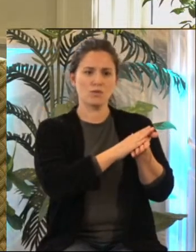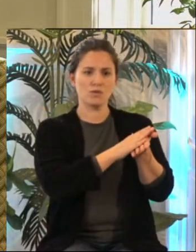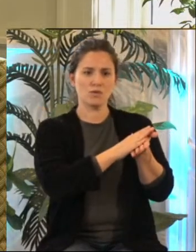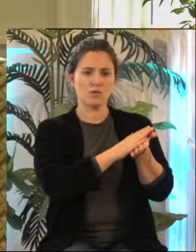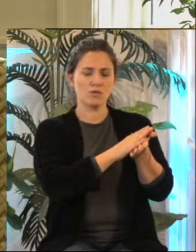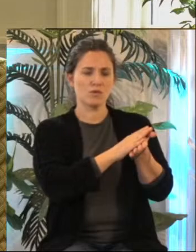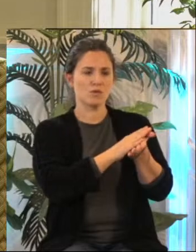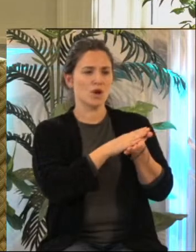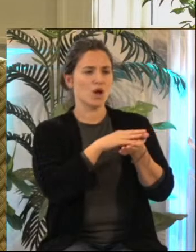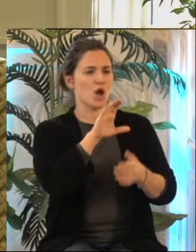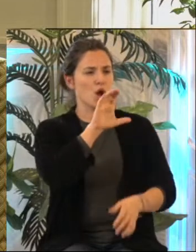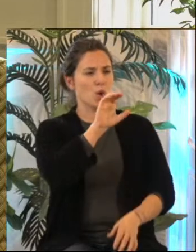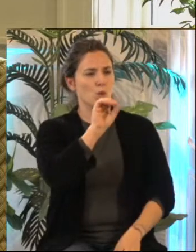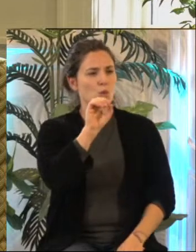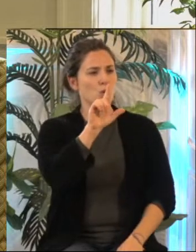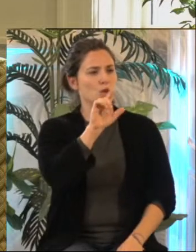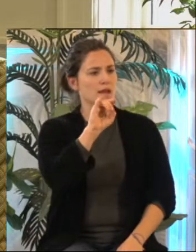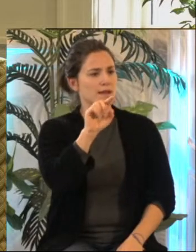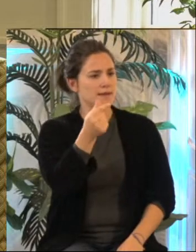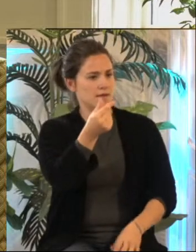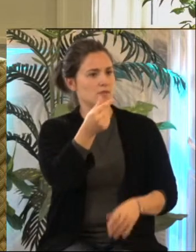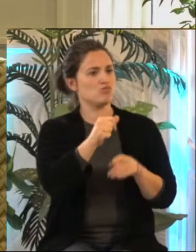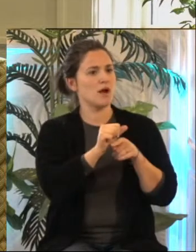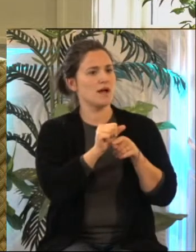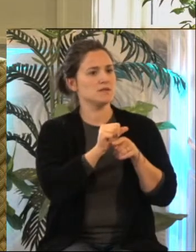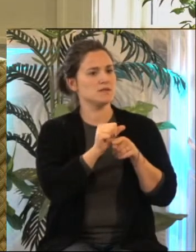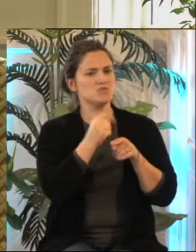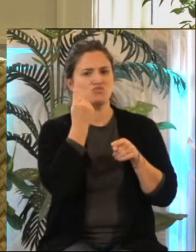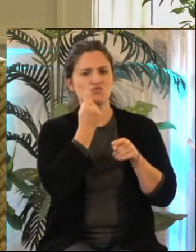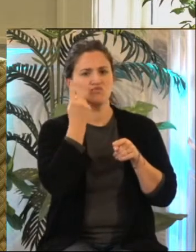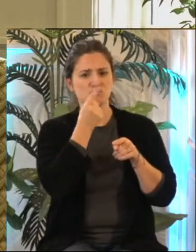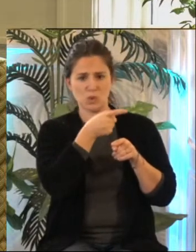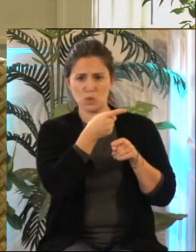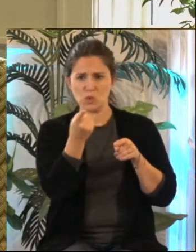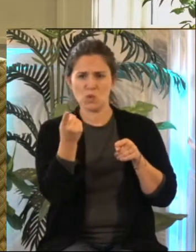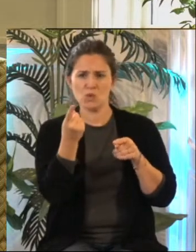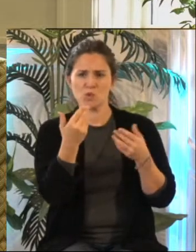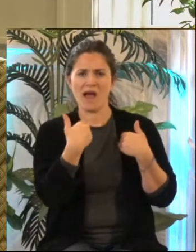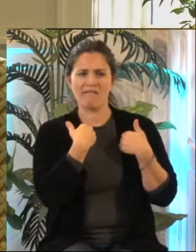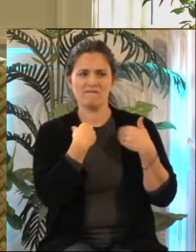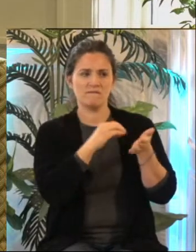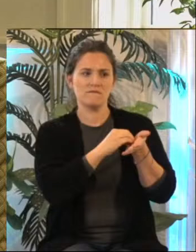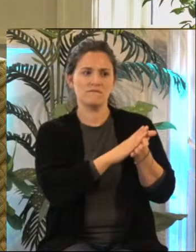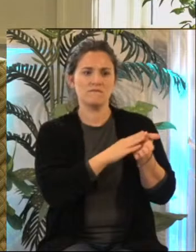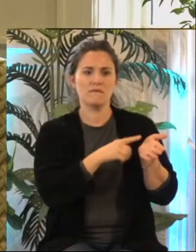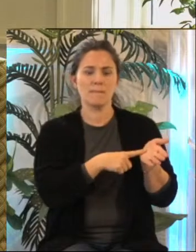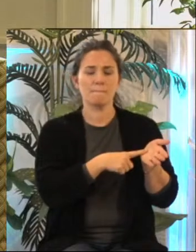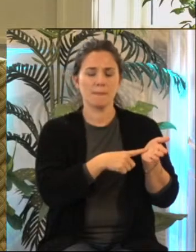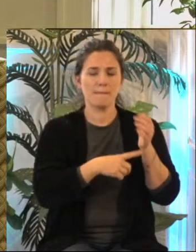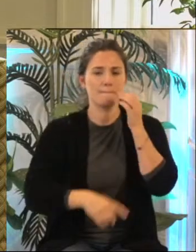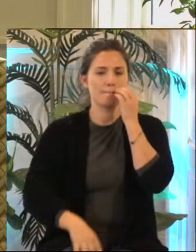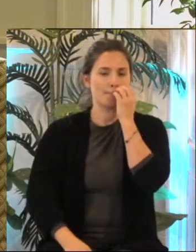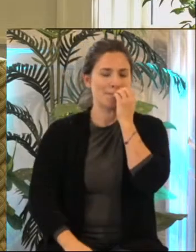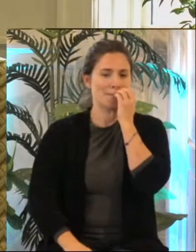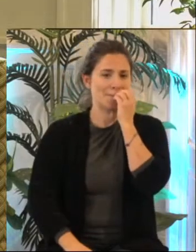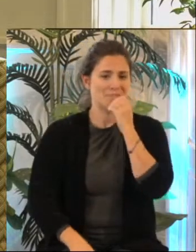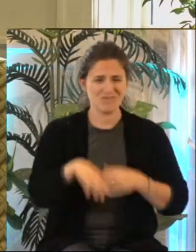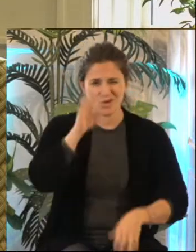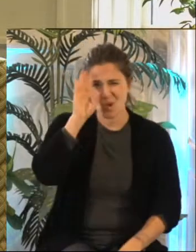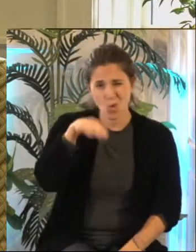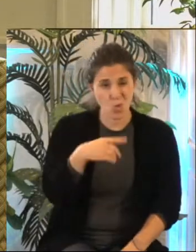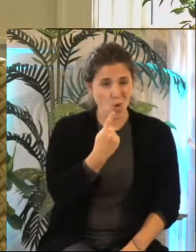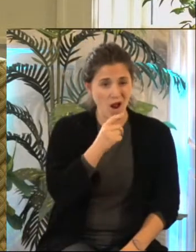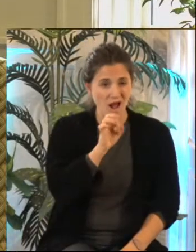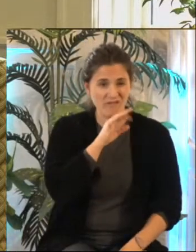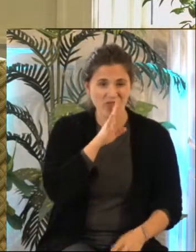can stay sane and stay engaged in the midst of everything that's happening. One of the greatest African